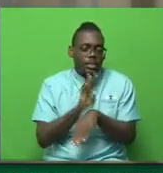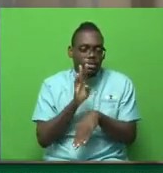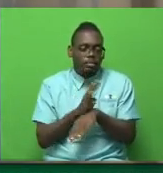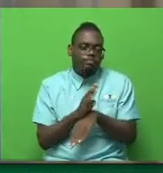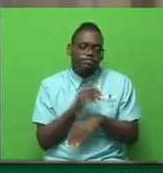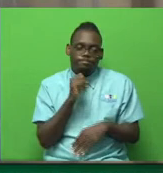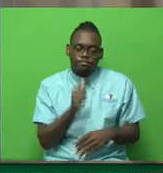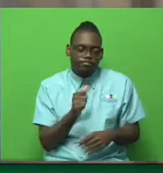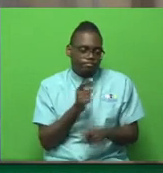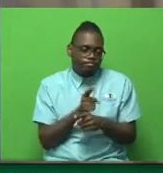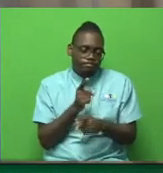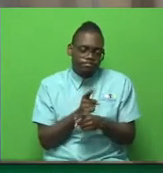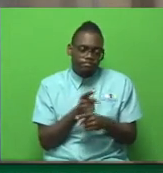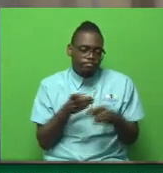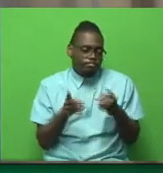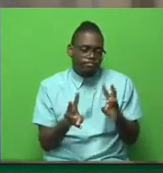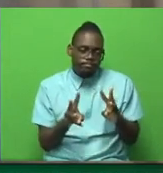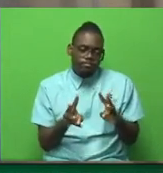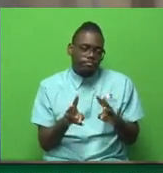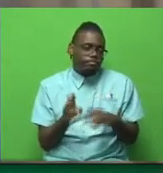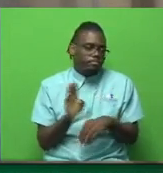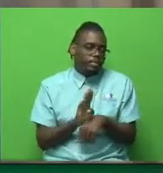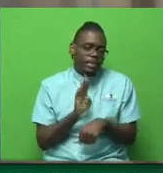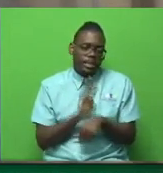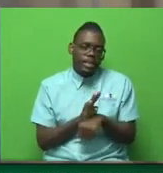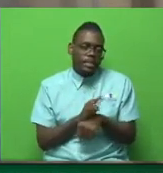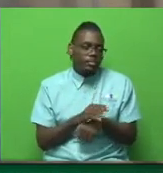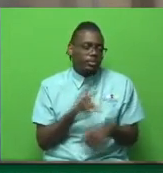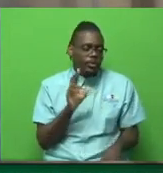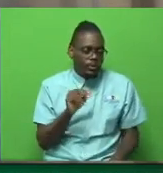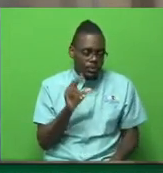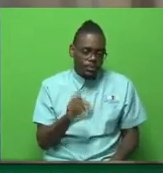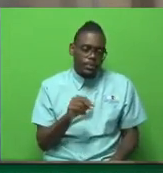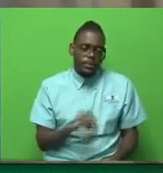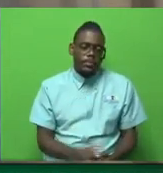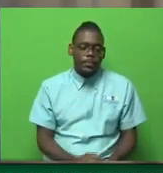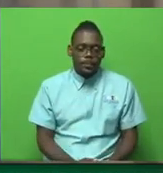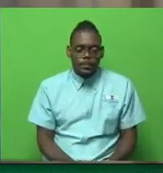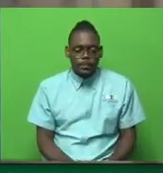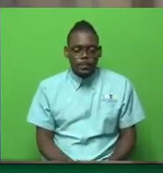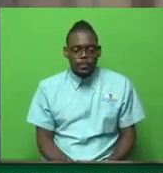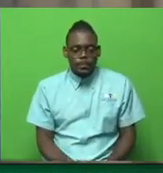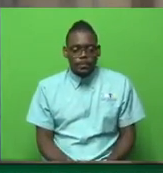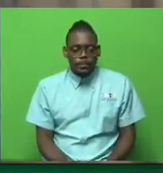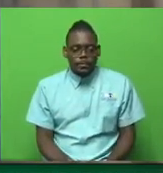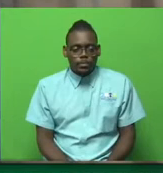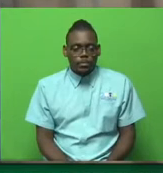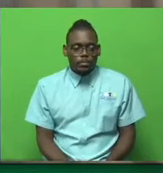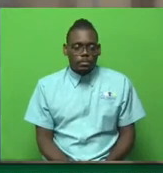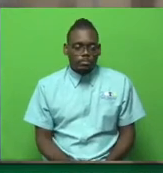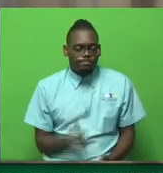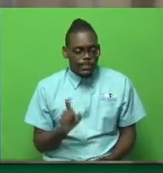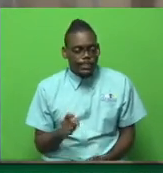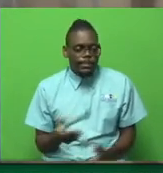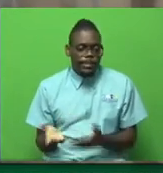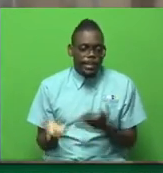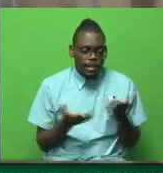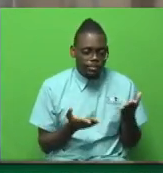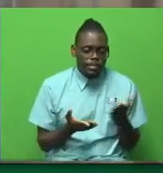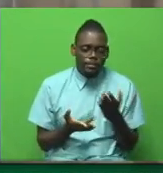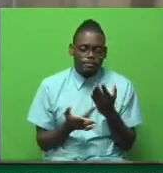negotiations certainly not outside of the public eye without public without public servants today